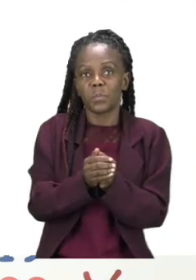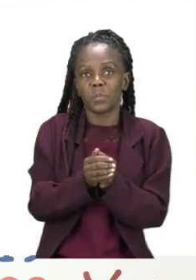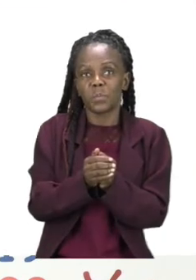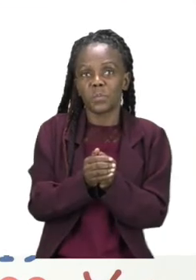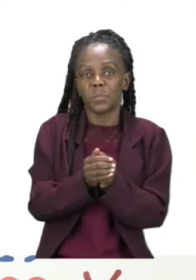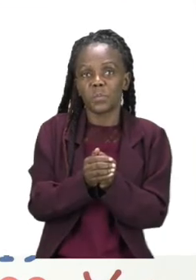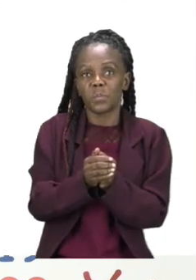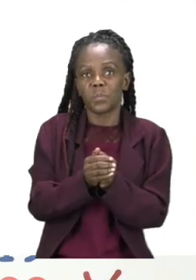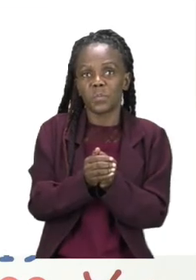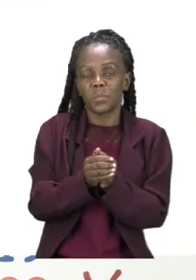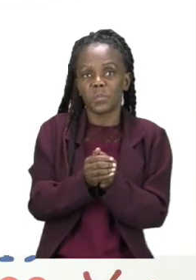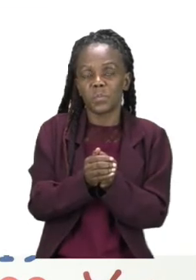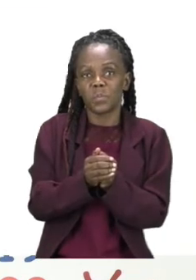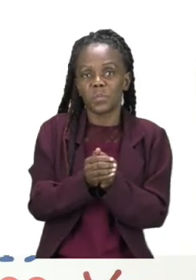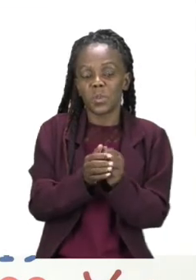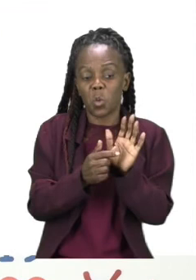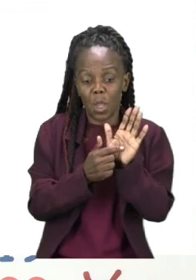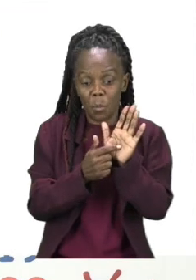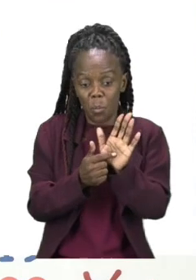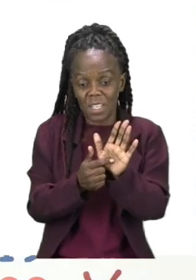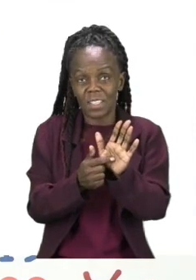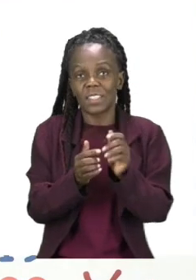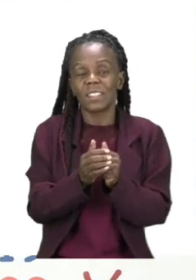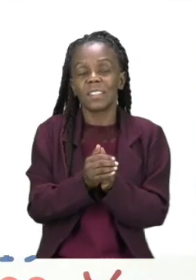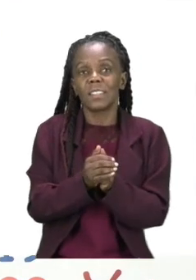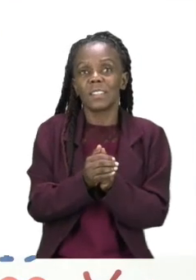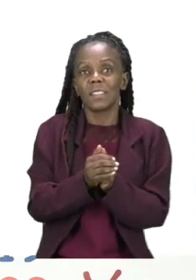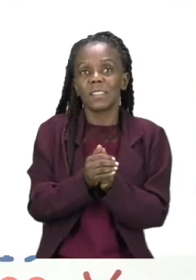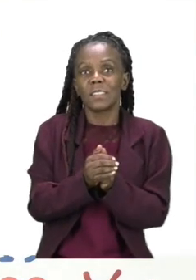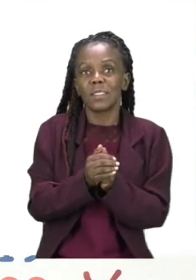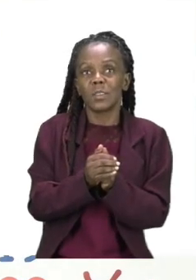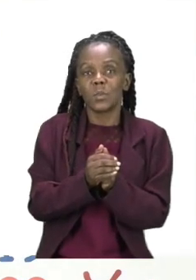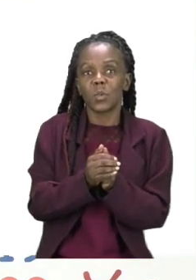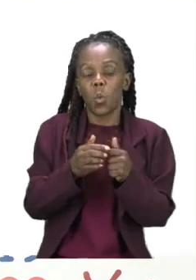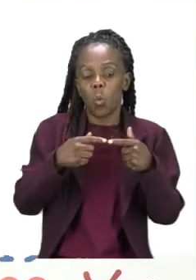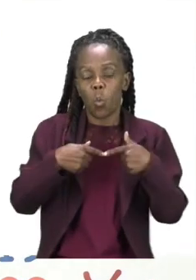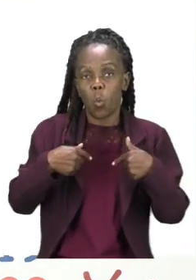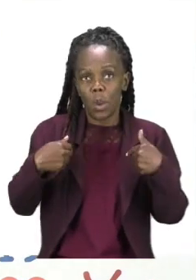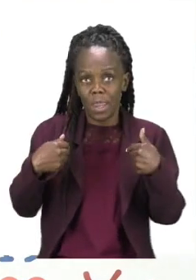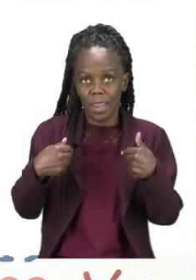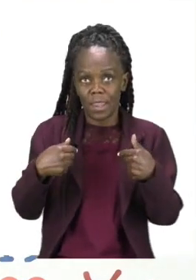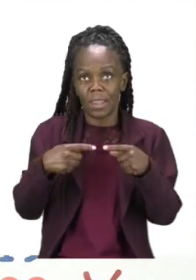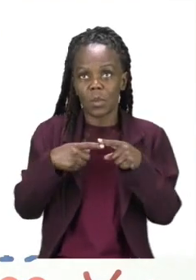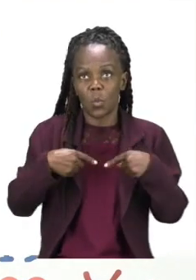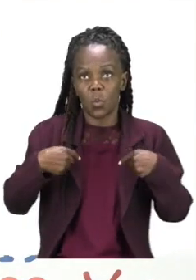to everyone and ourselves and we say we.